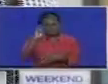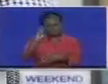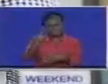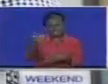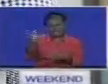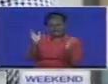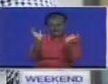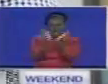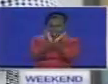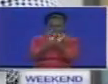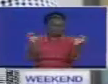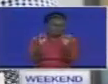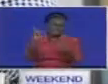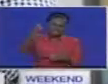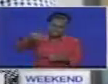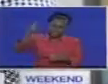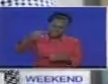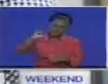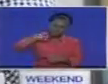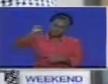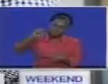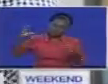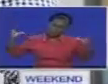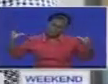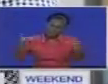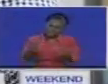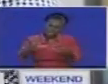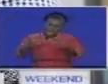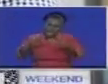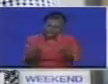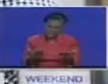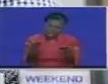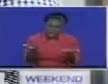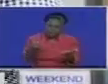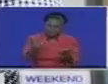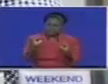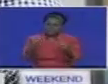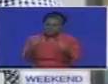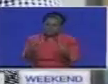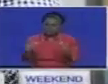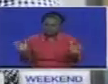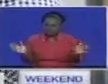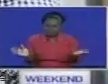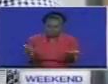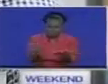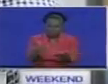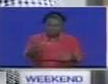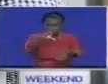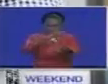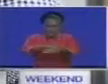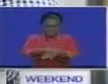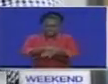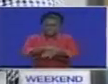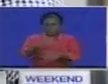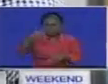Kasarani. Uh-huh. The success of a political vehicle and machine is how it is able to mobilize itself to acquire power, to win an election.